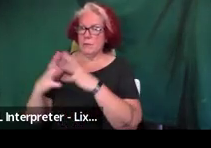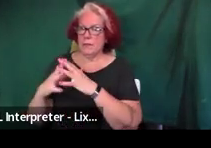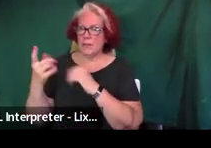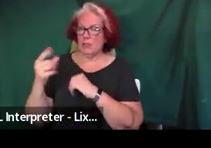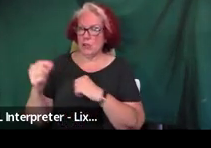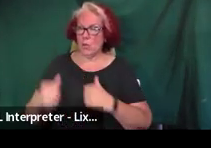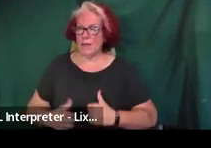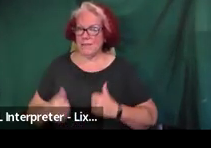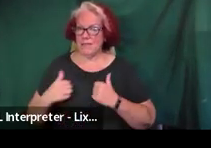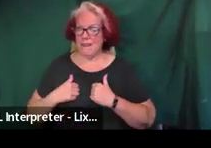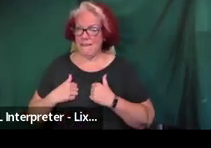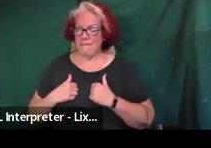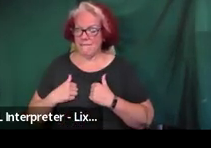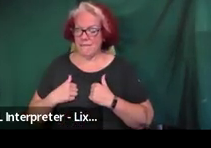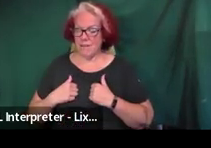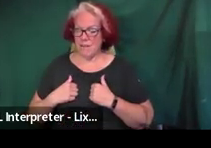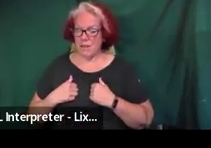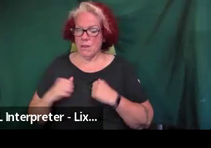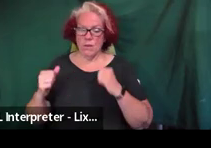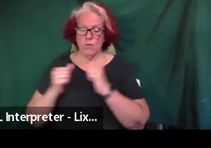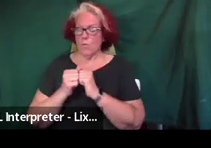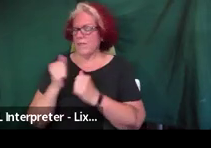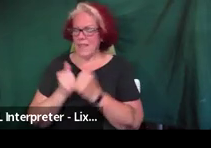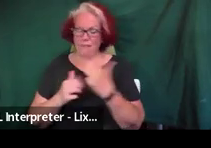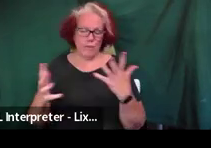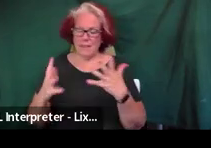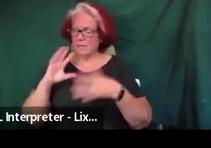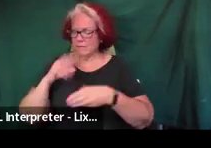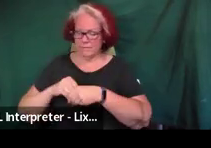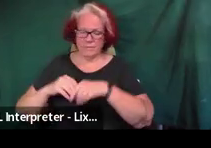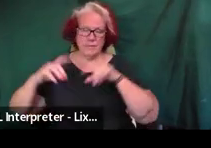with all the things that go into testing